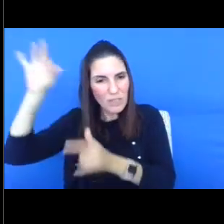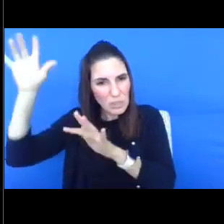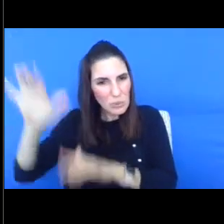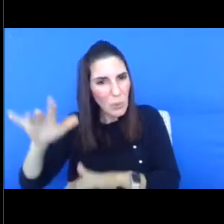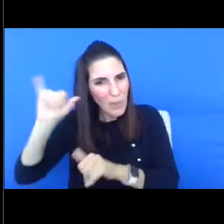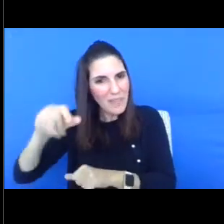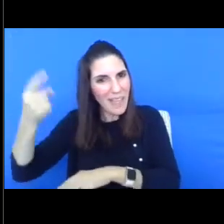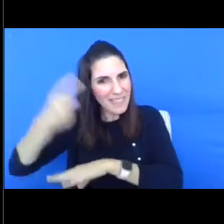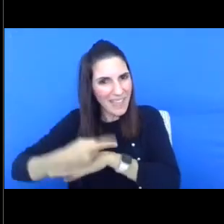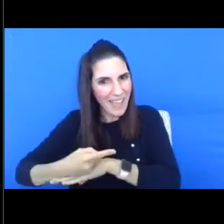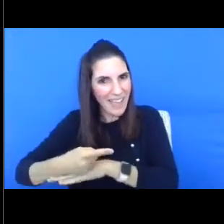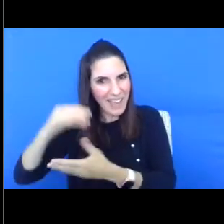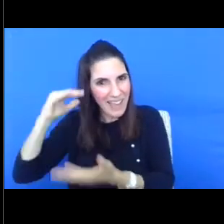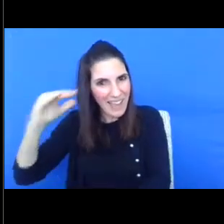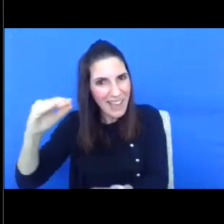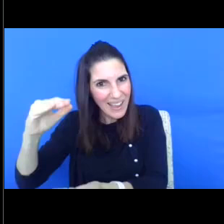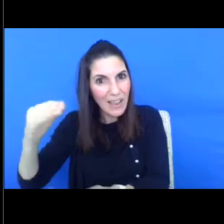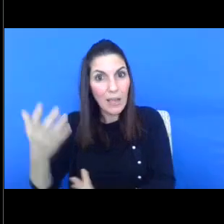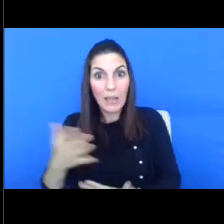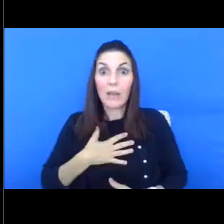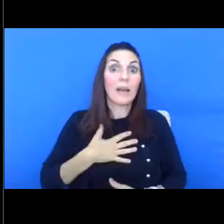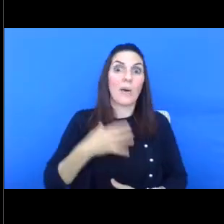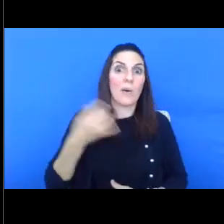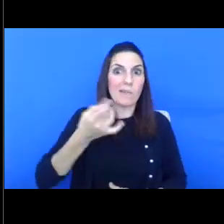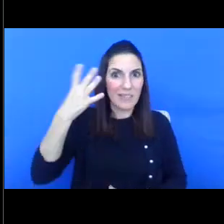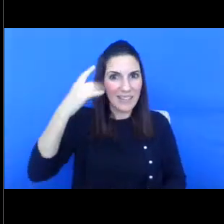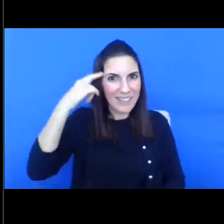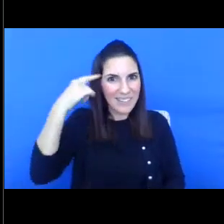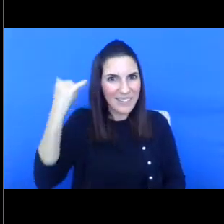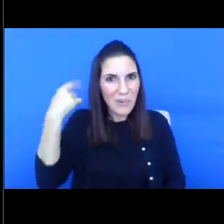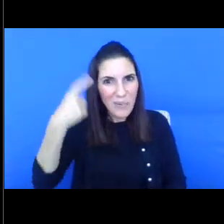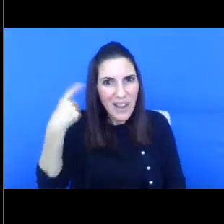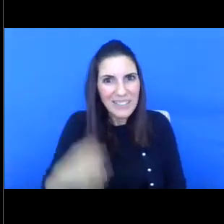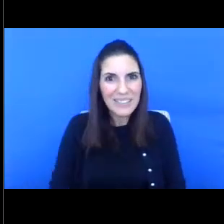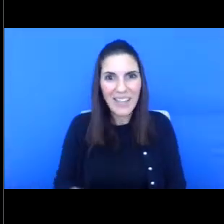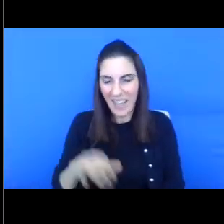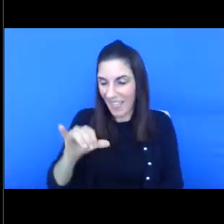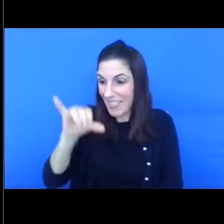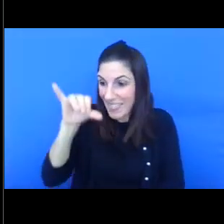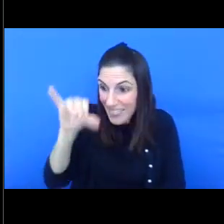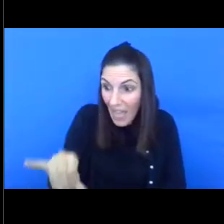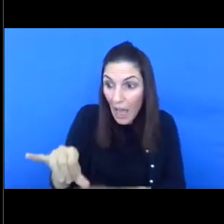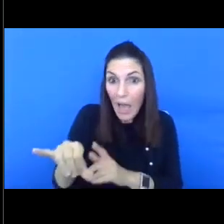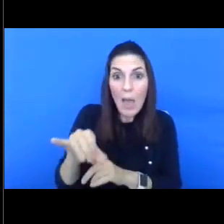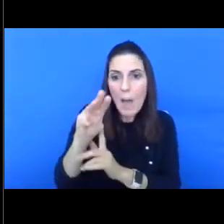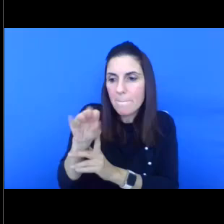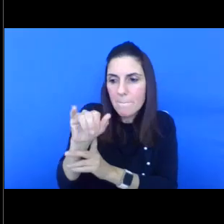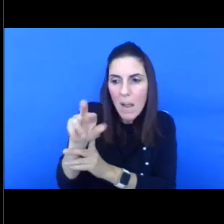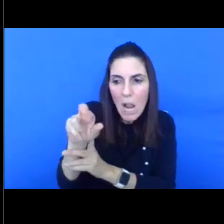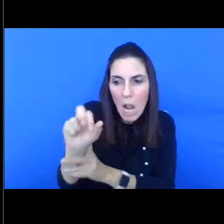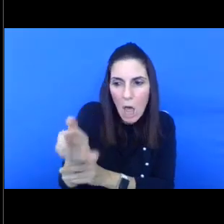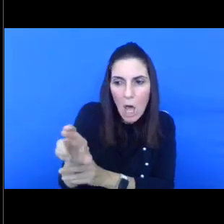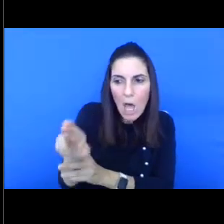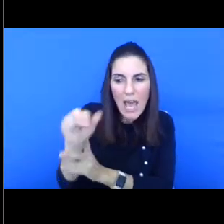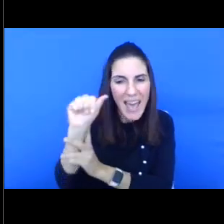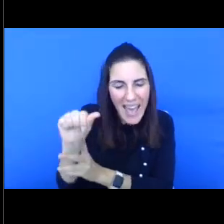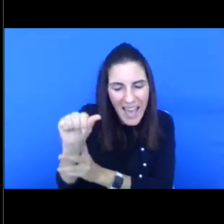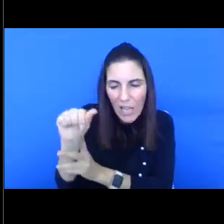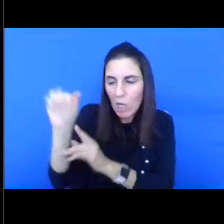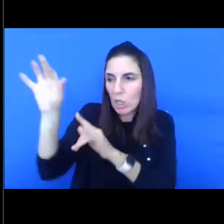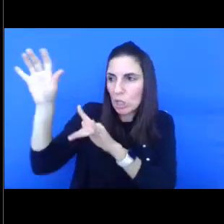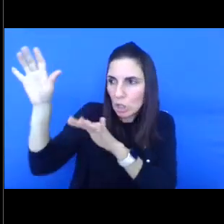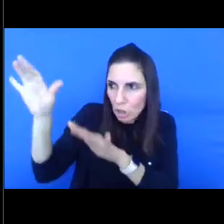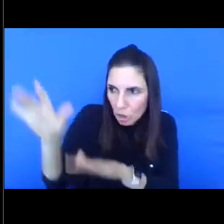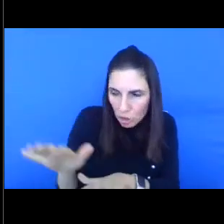few days. My goodness gracious. And that was a Miller A snow track that gave us that